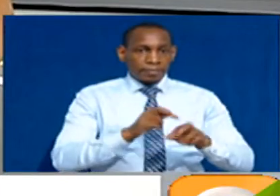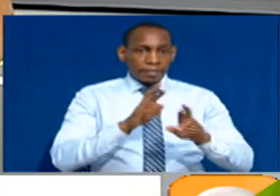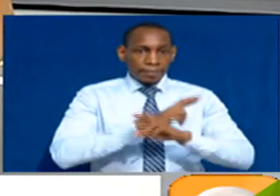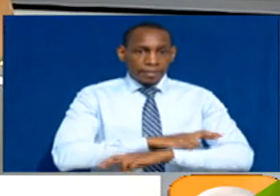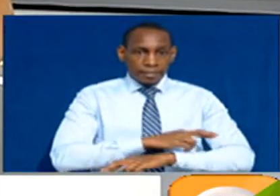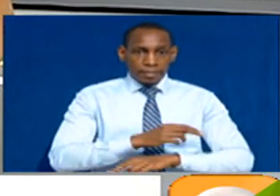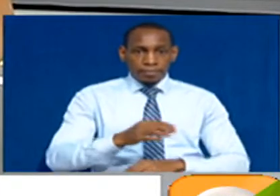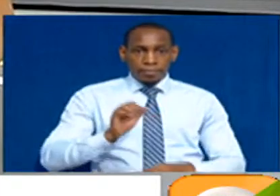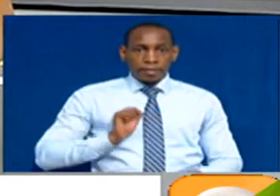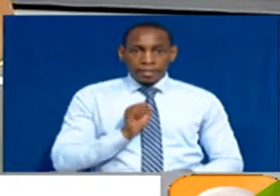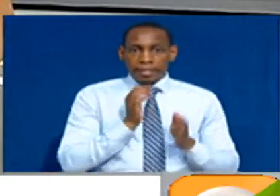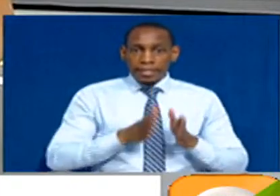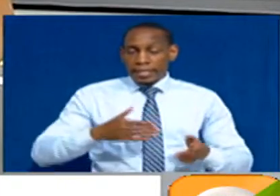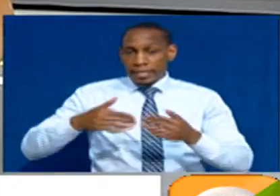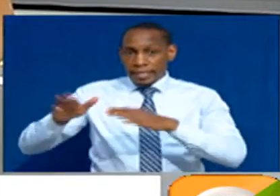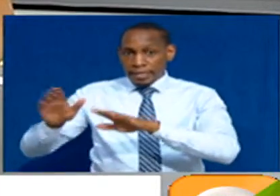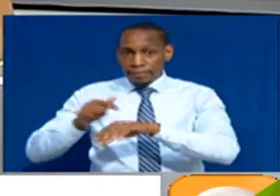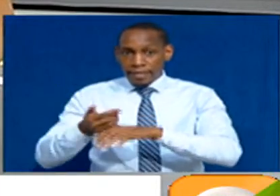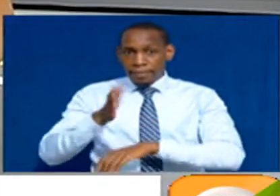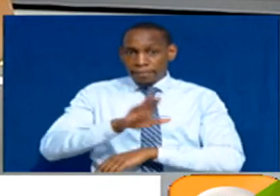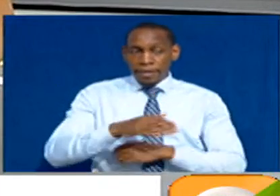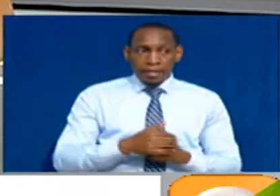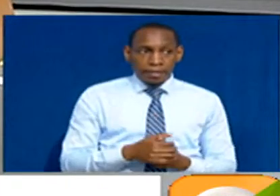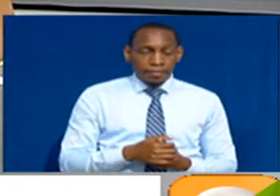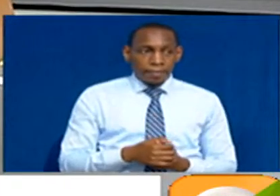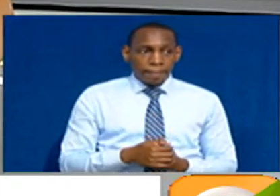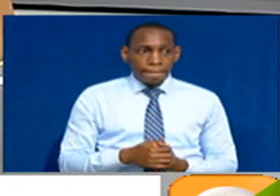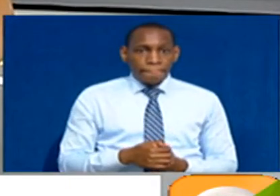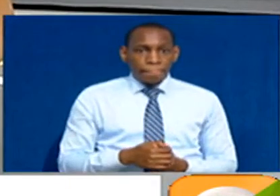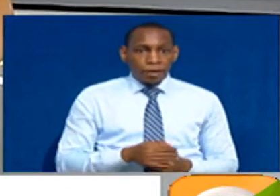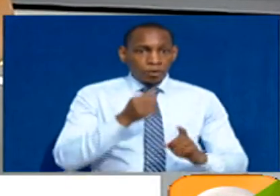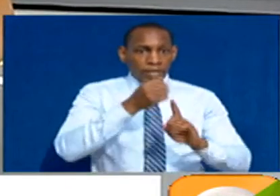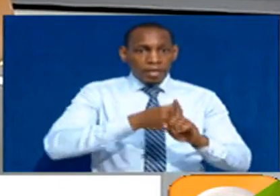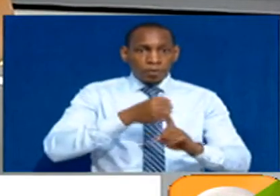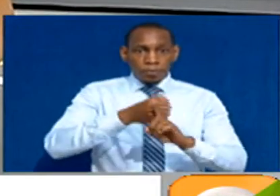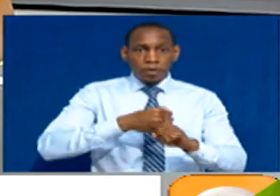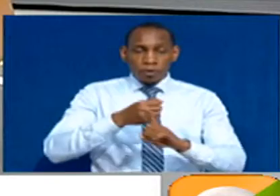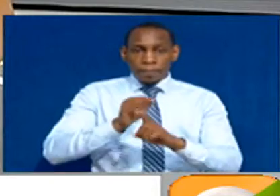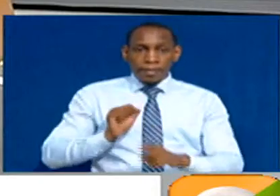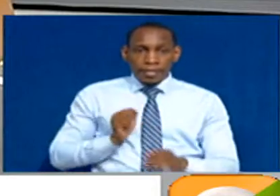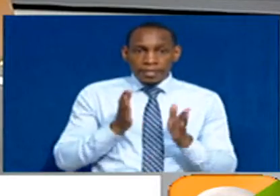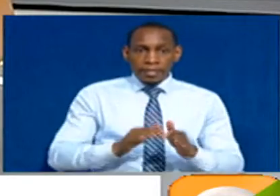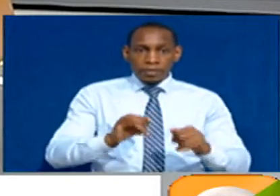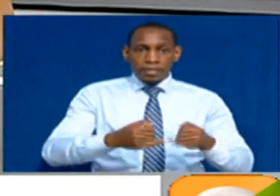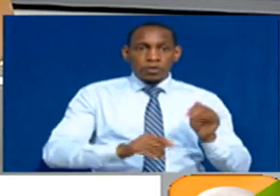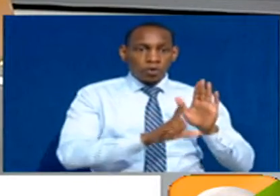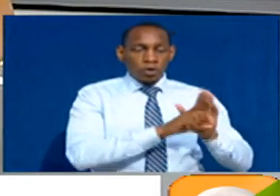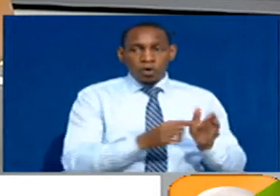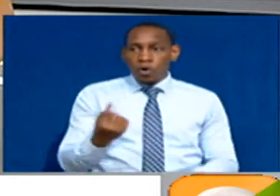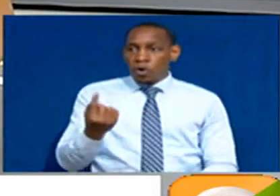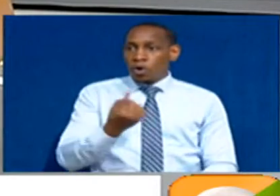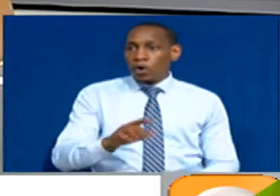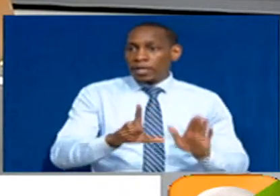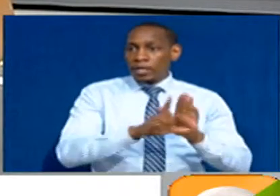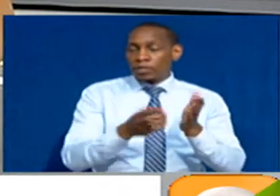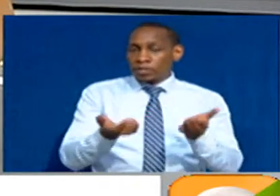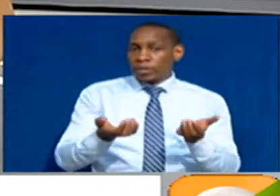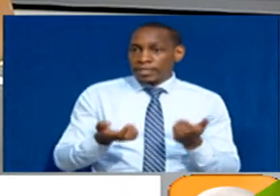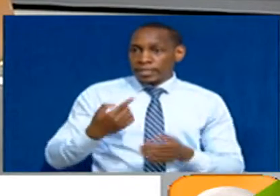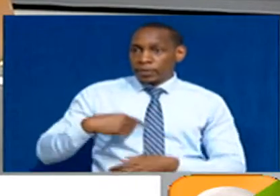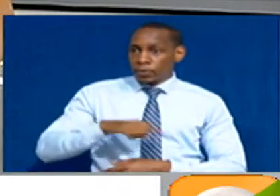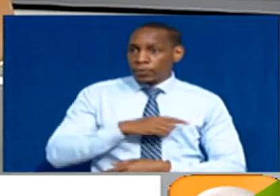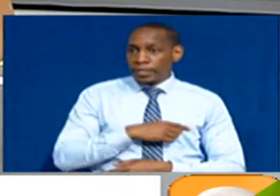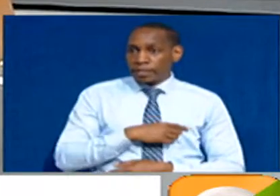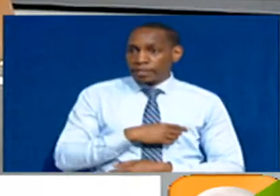Ledama won't be with us when we come back. Senator, are you going to lobby your colleagues? We need new laws, clearly. I think the only laws we need is for